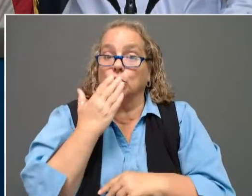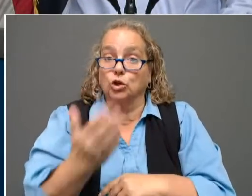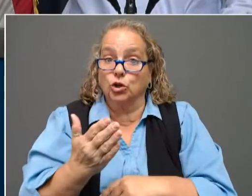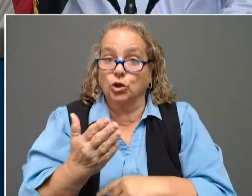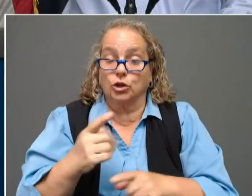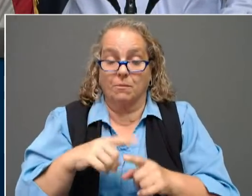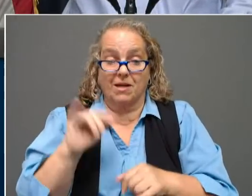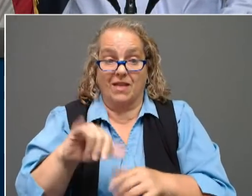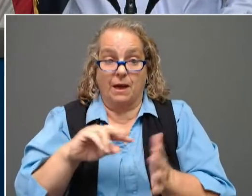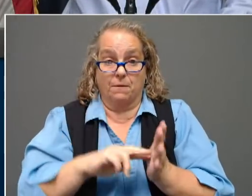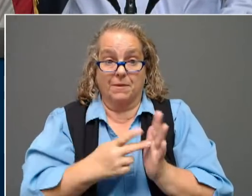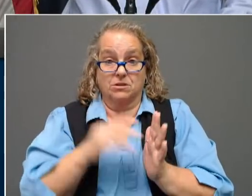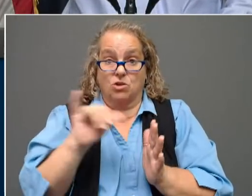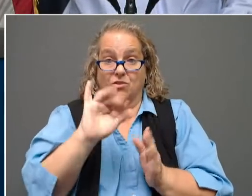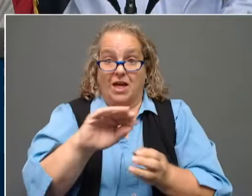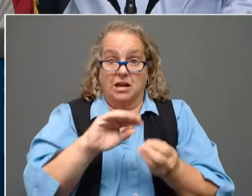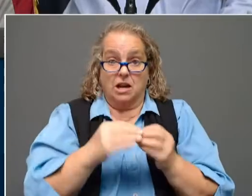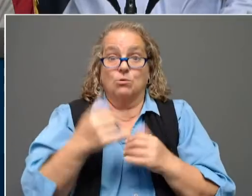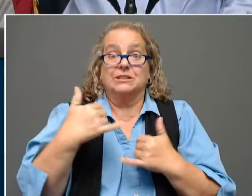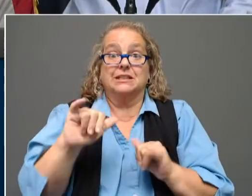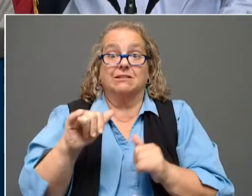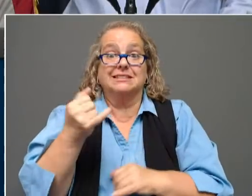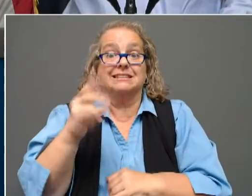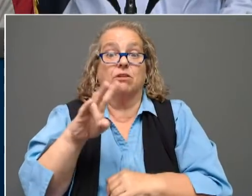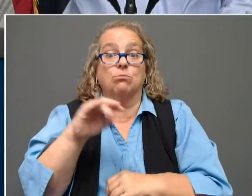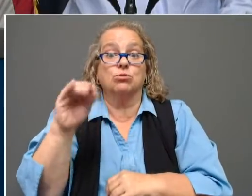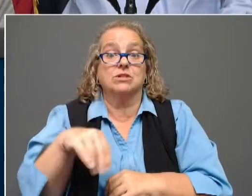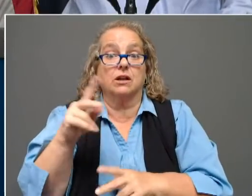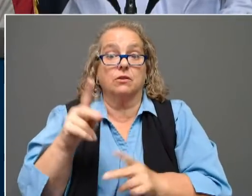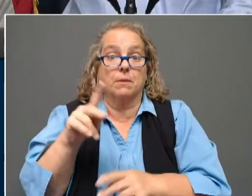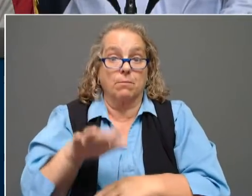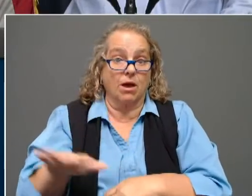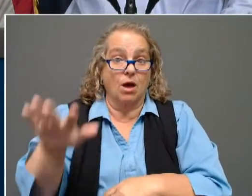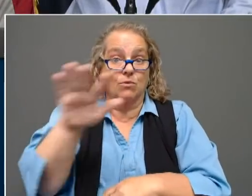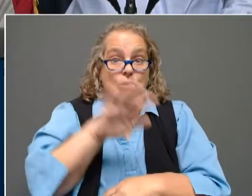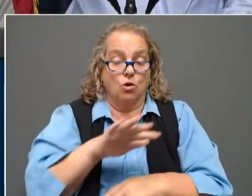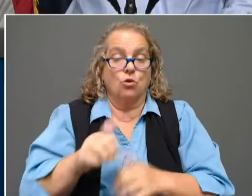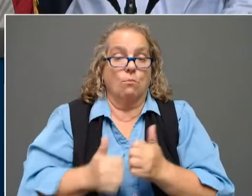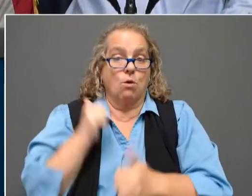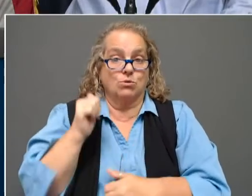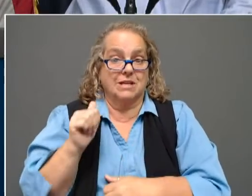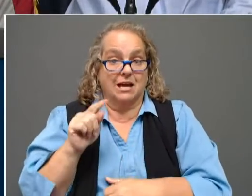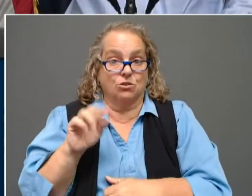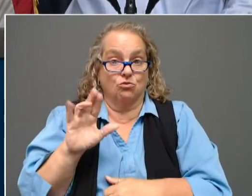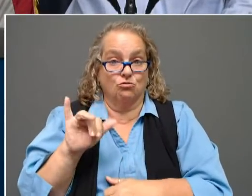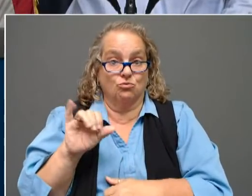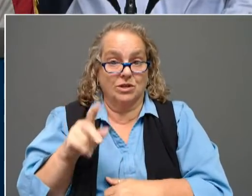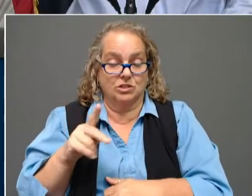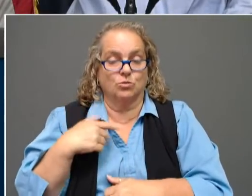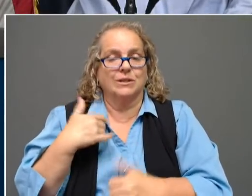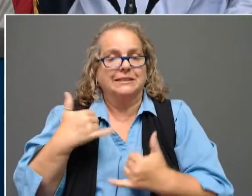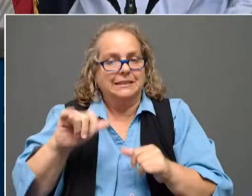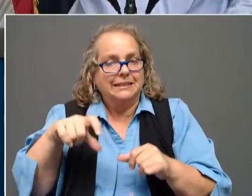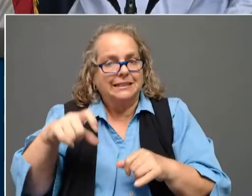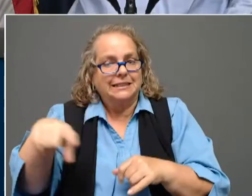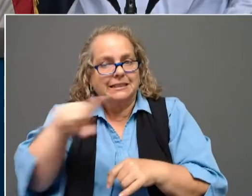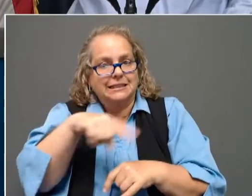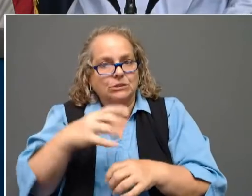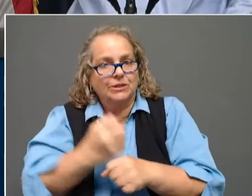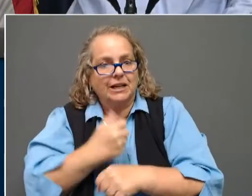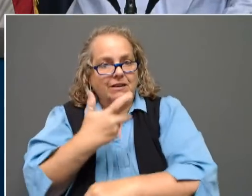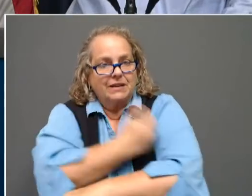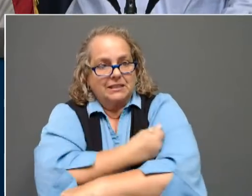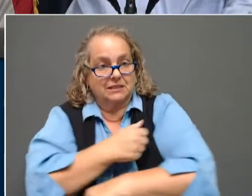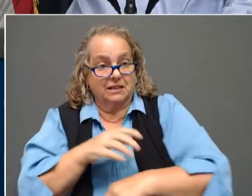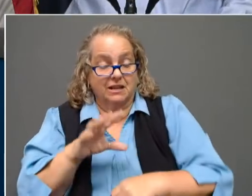there's 17% of people out there that are the most at risk, and we still need to get them vaccinated. 50 to 64 went up a